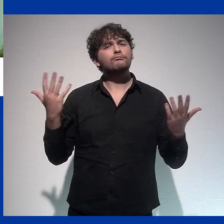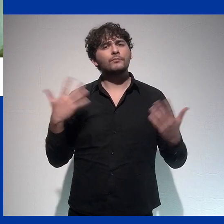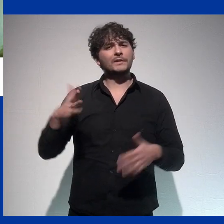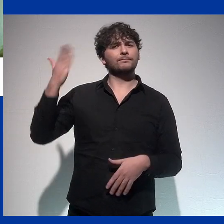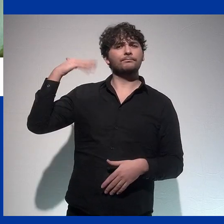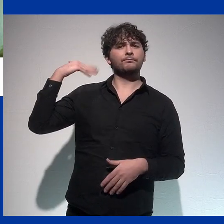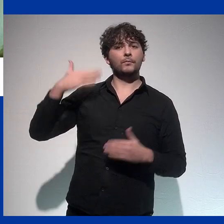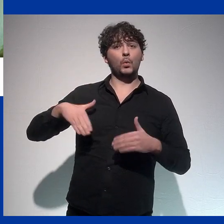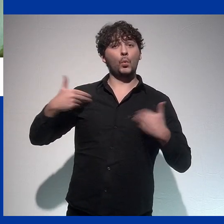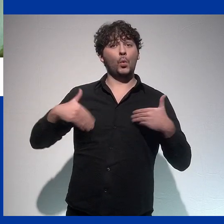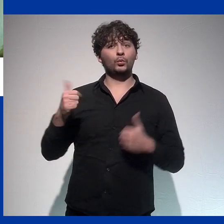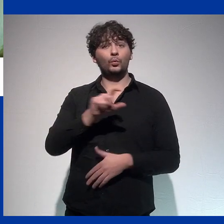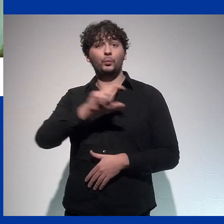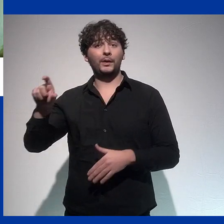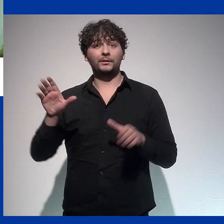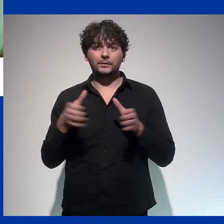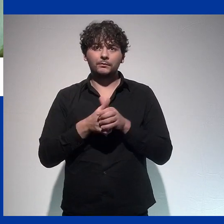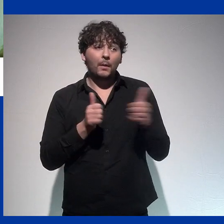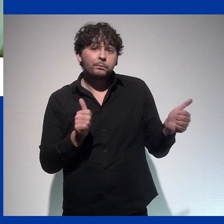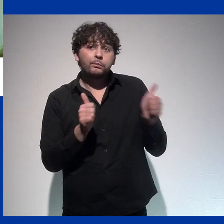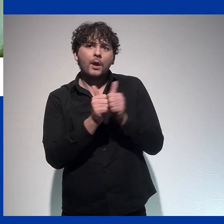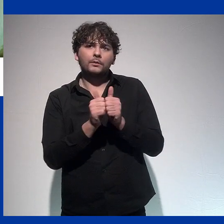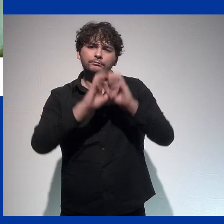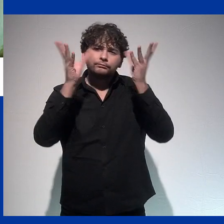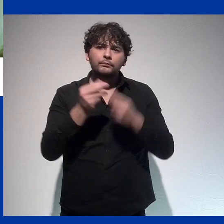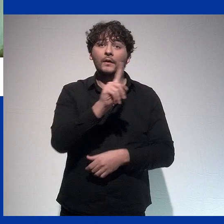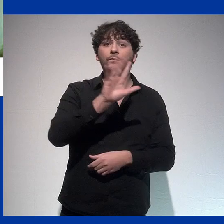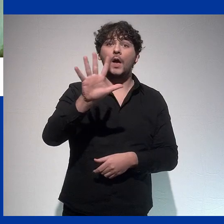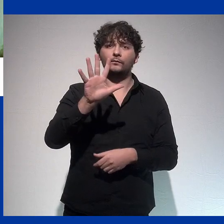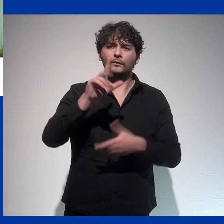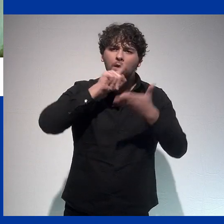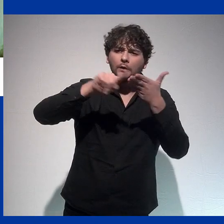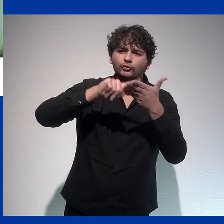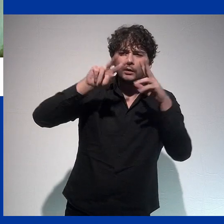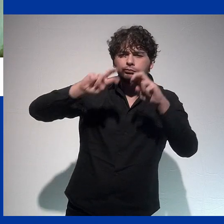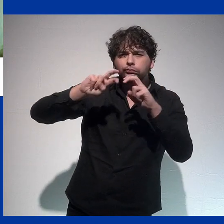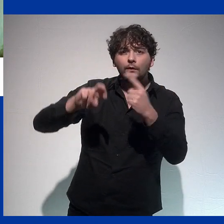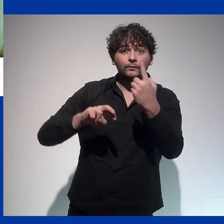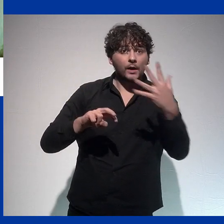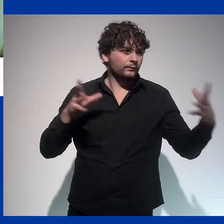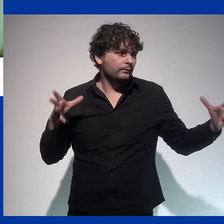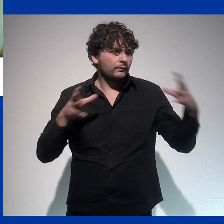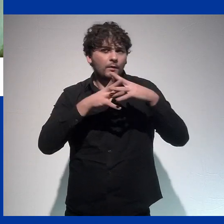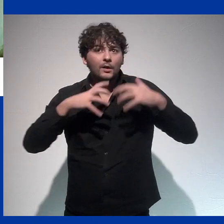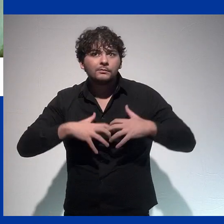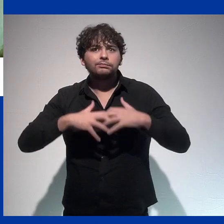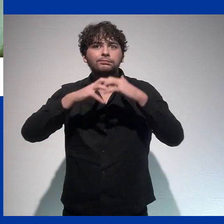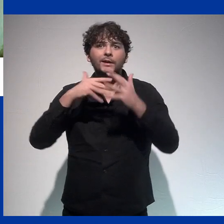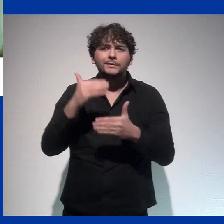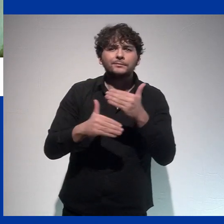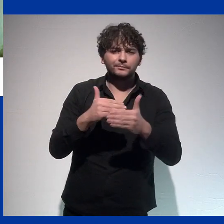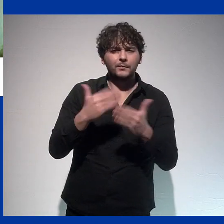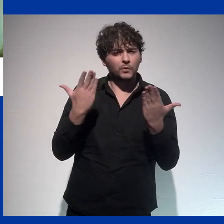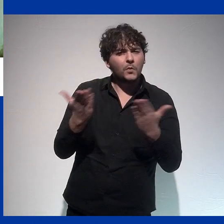the first time, the famous triangle among practice, research, and policymakers. During